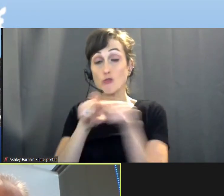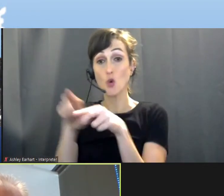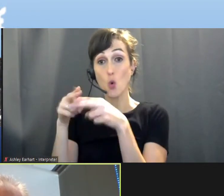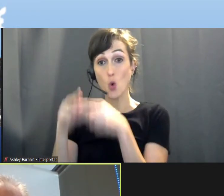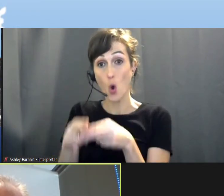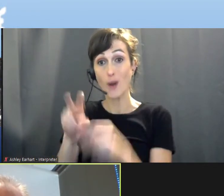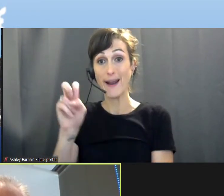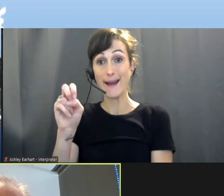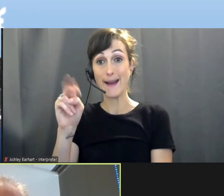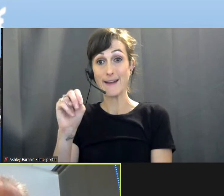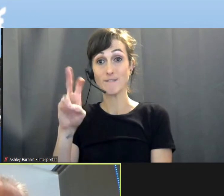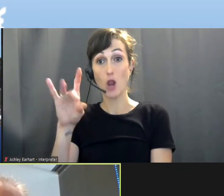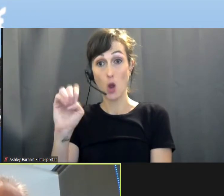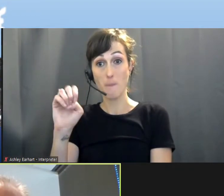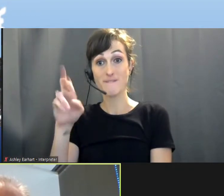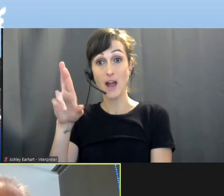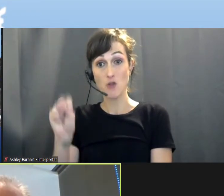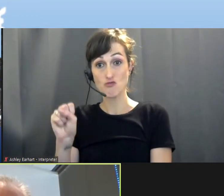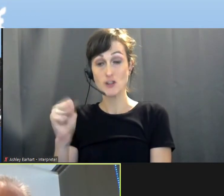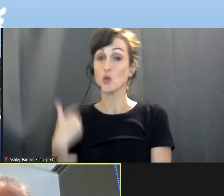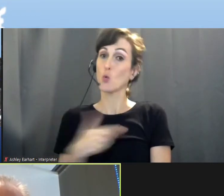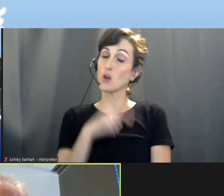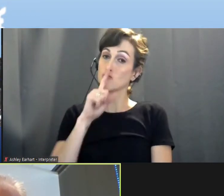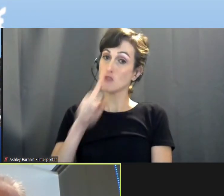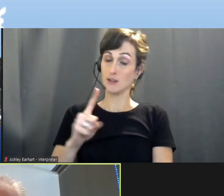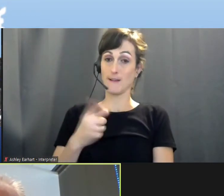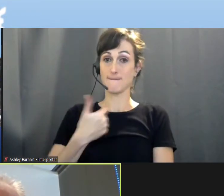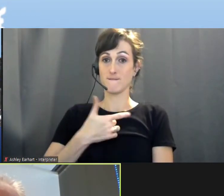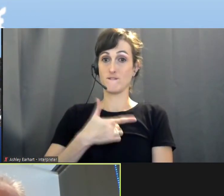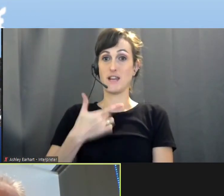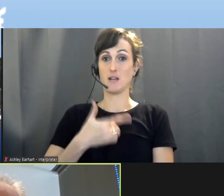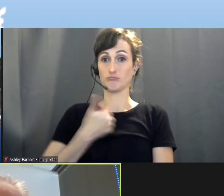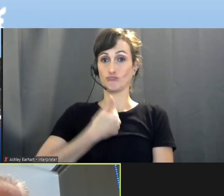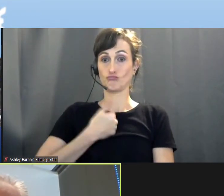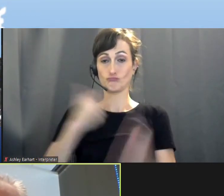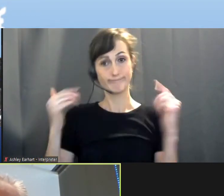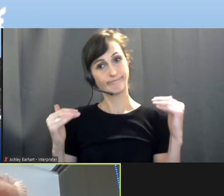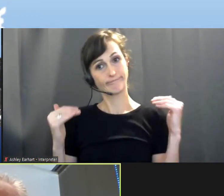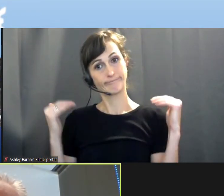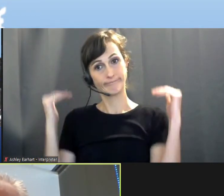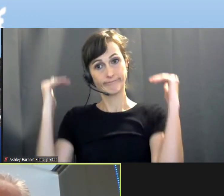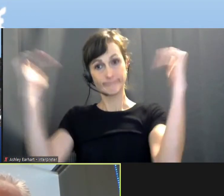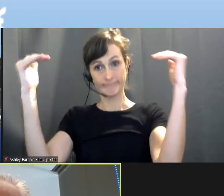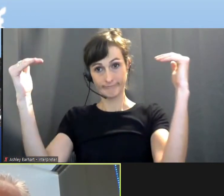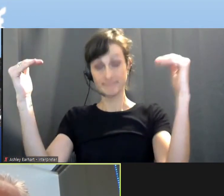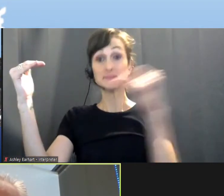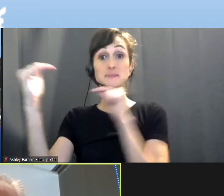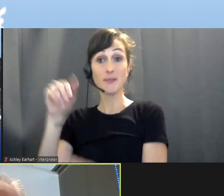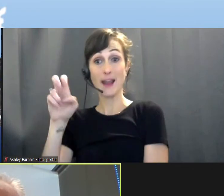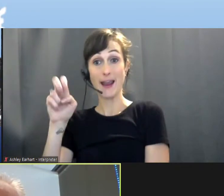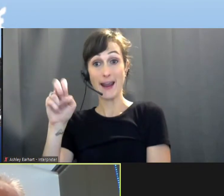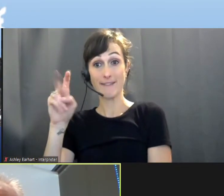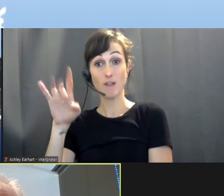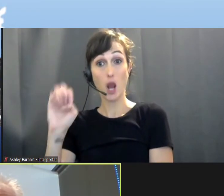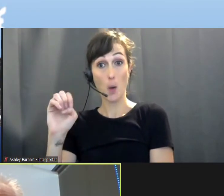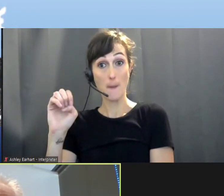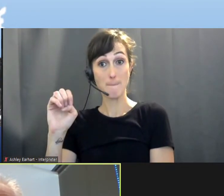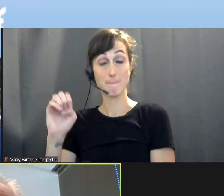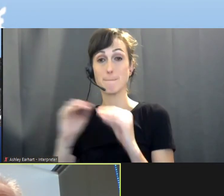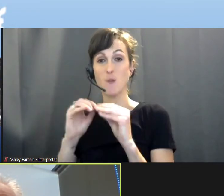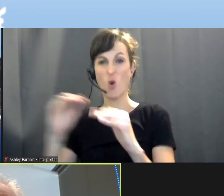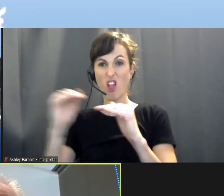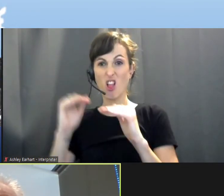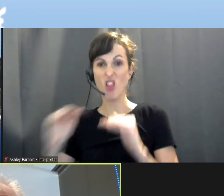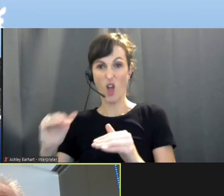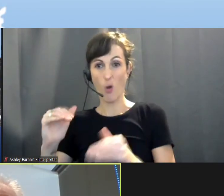than envelope virus. They are actually probably on the lower side of the hierarchy of pathogens. The more difficult pathogens